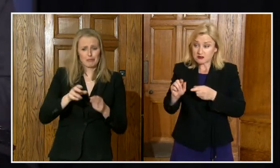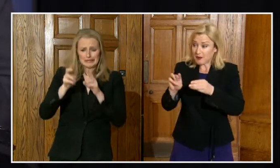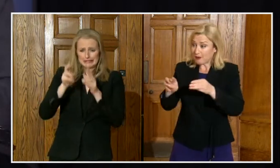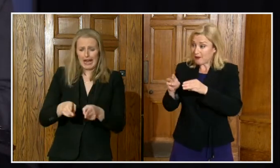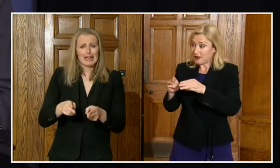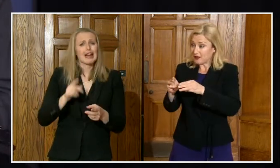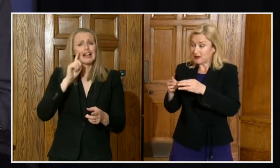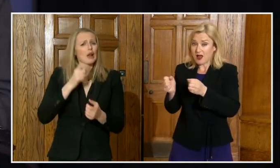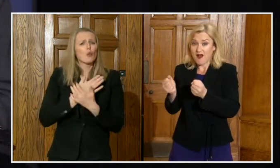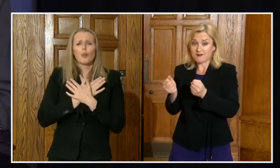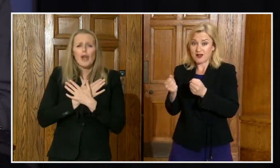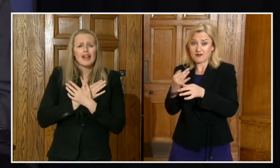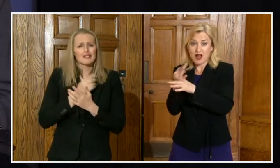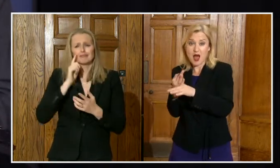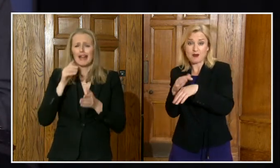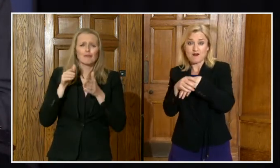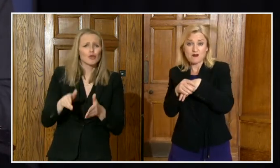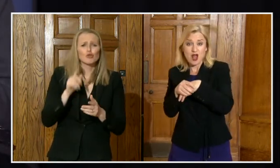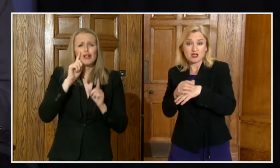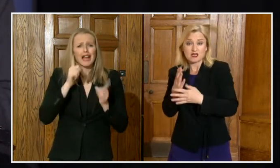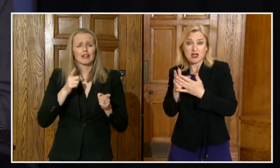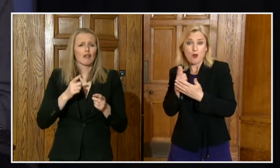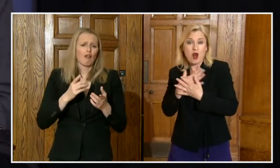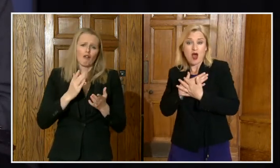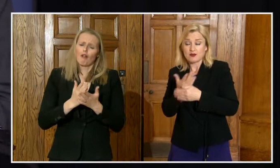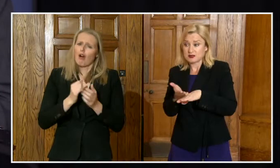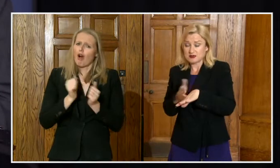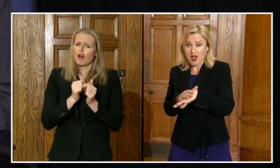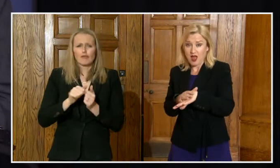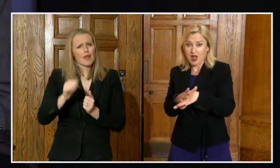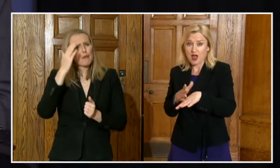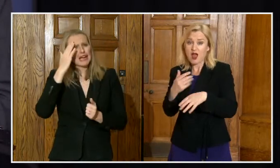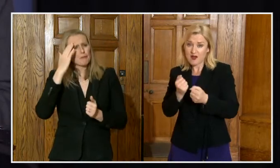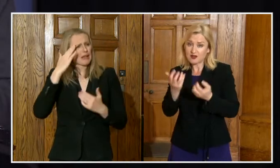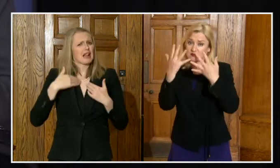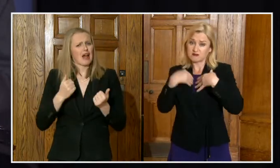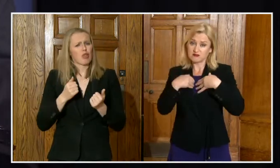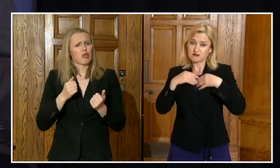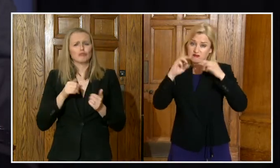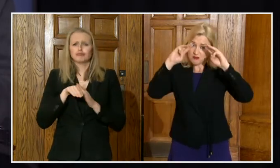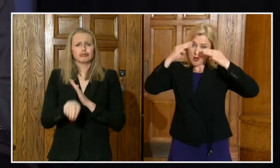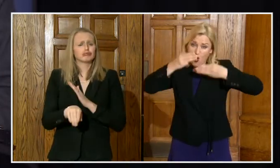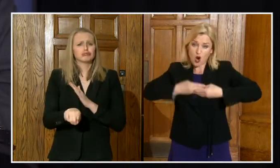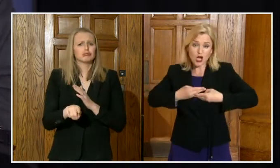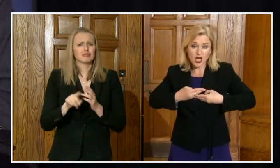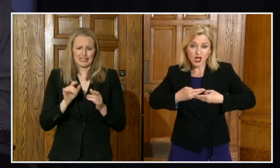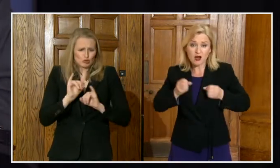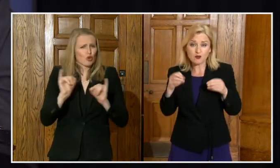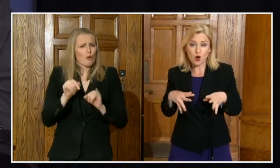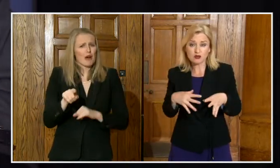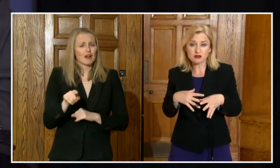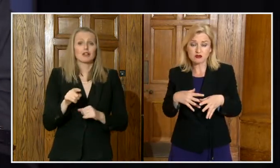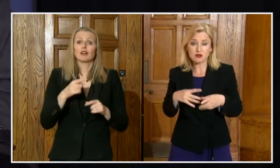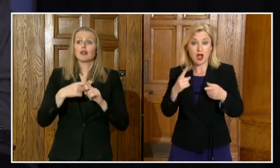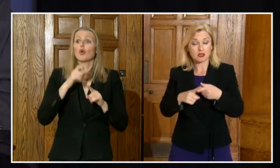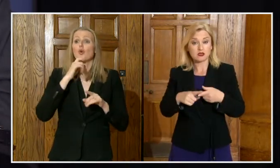to grieve in the normal way, to attend funerals perhaps in the normal way, the trauma on our